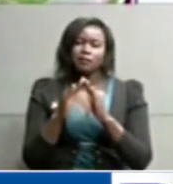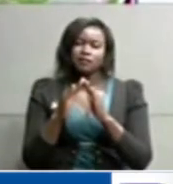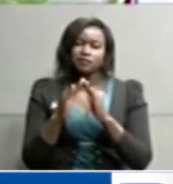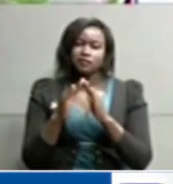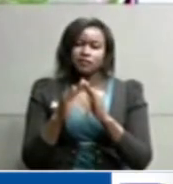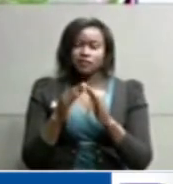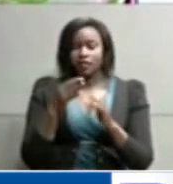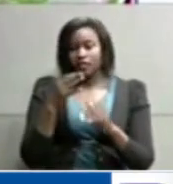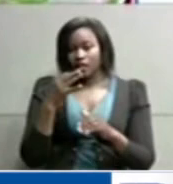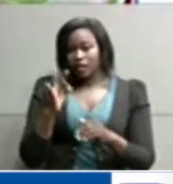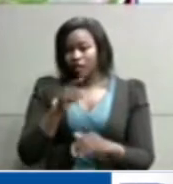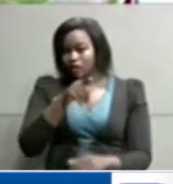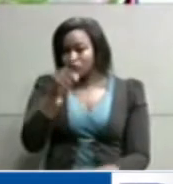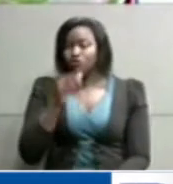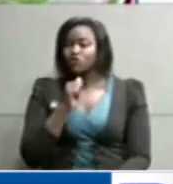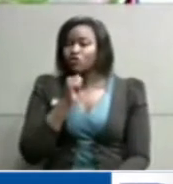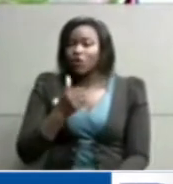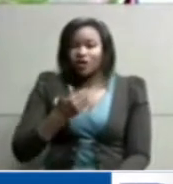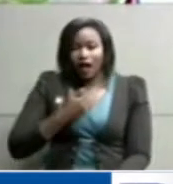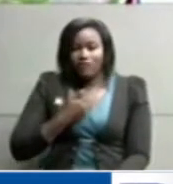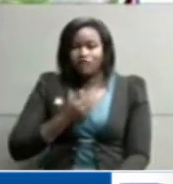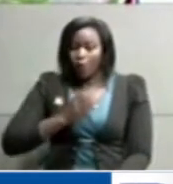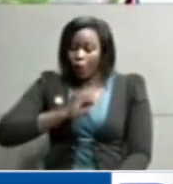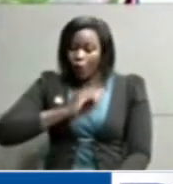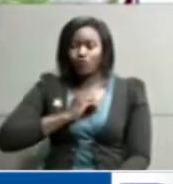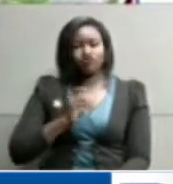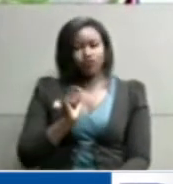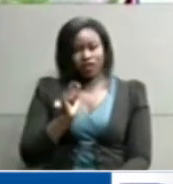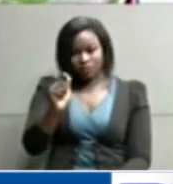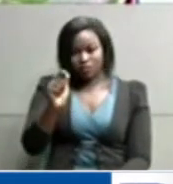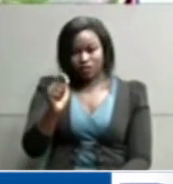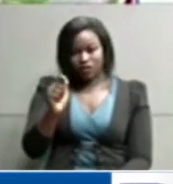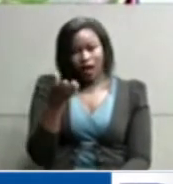If you don't have your own transport,